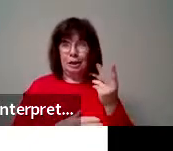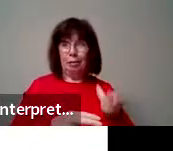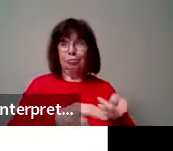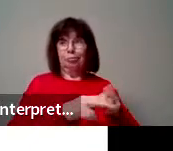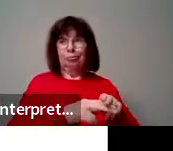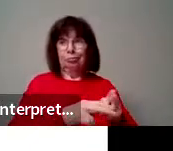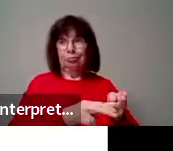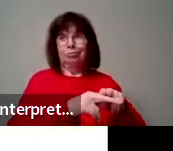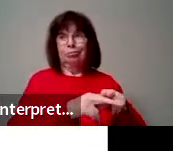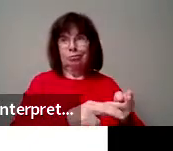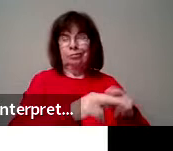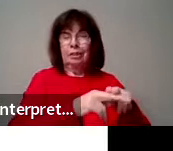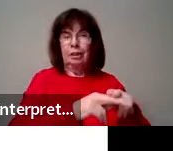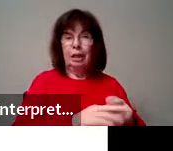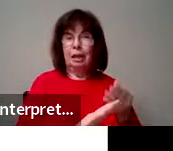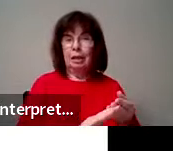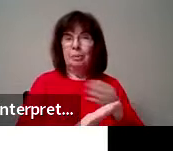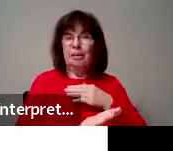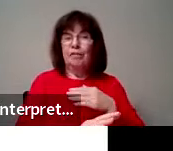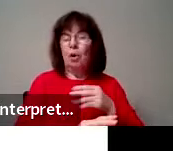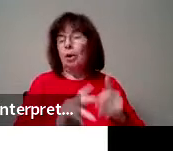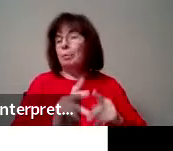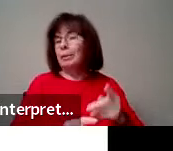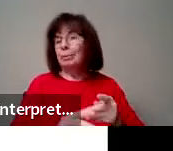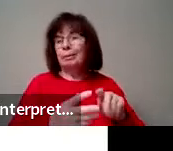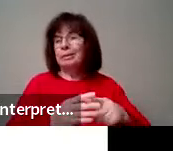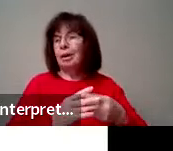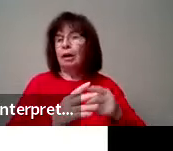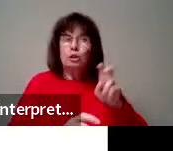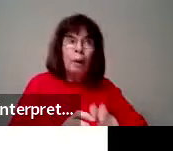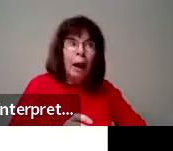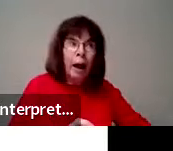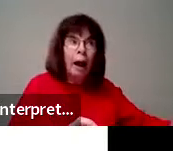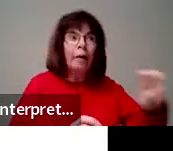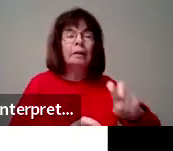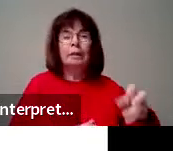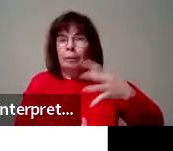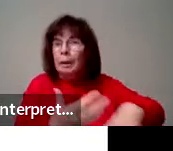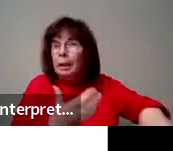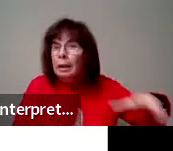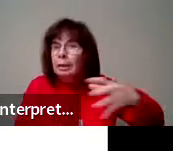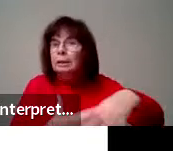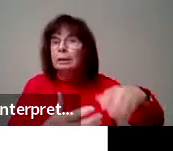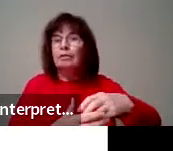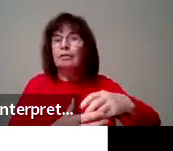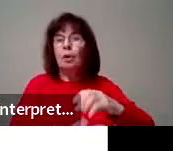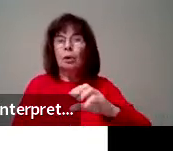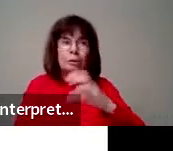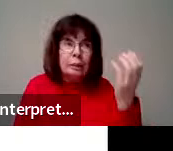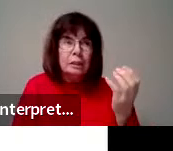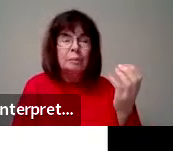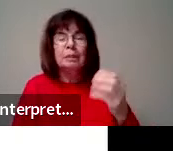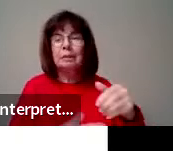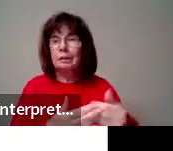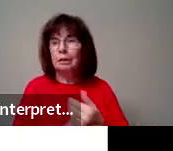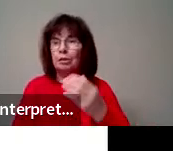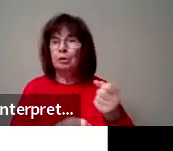before people start to do all mixing in the traveling for Christmas and New Year's, and then folks come right